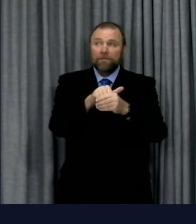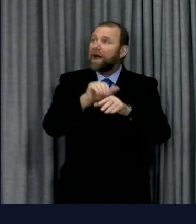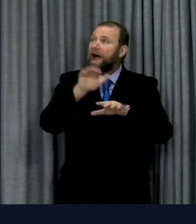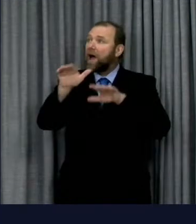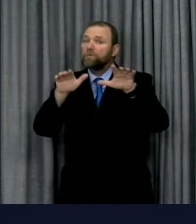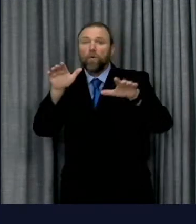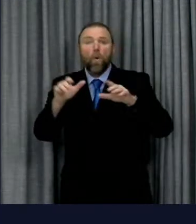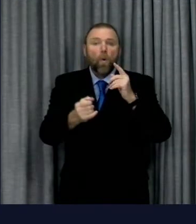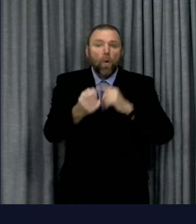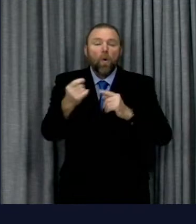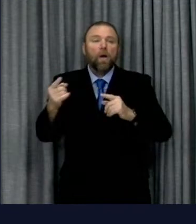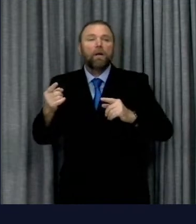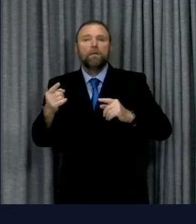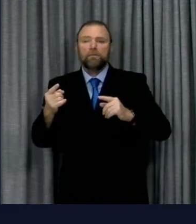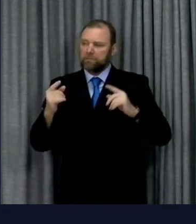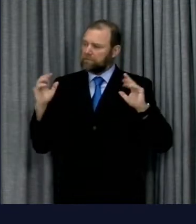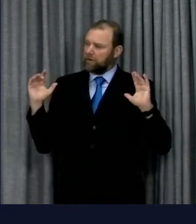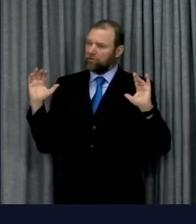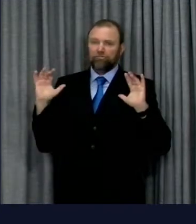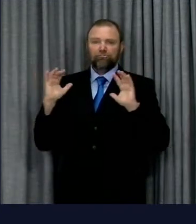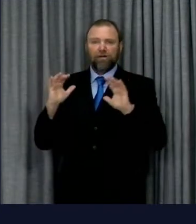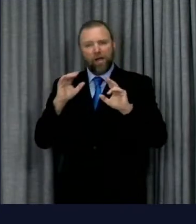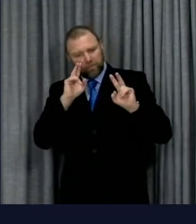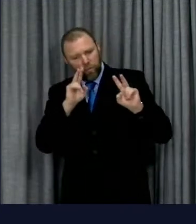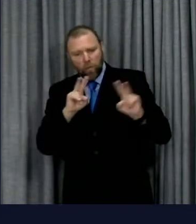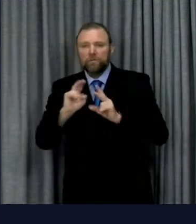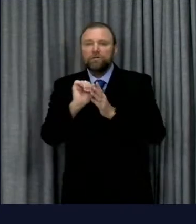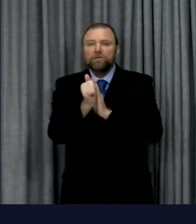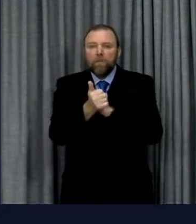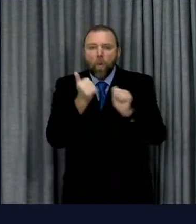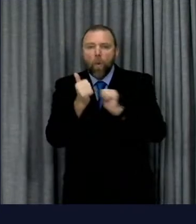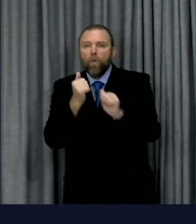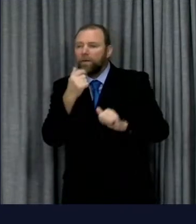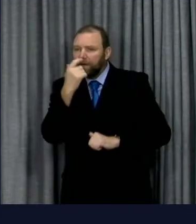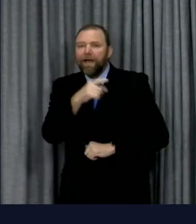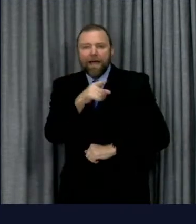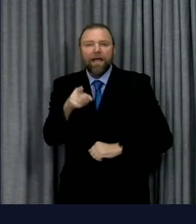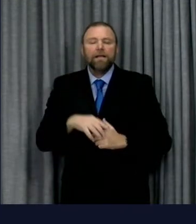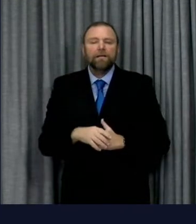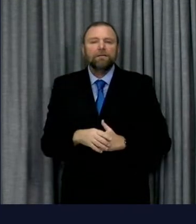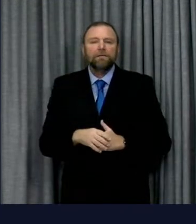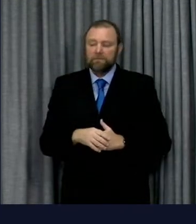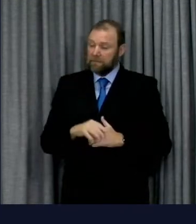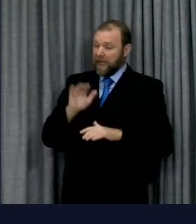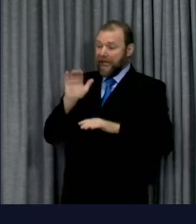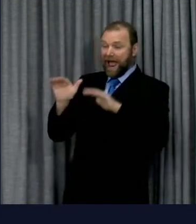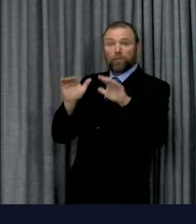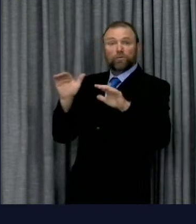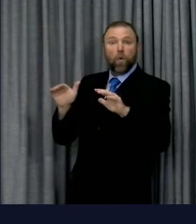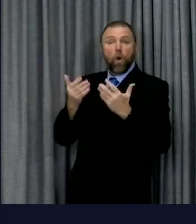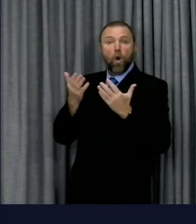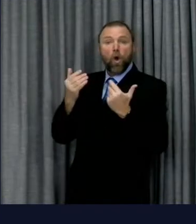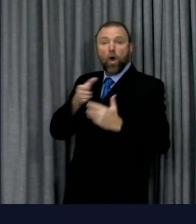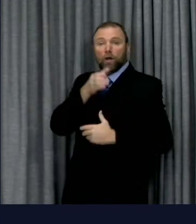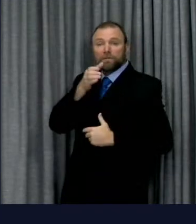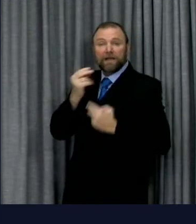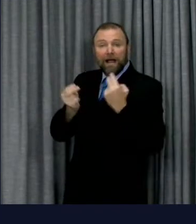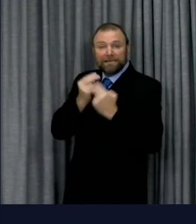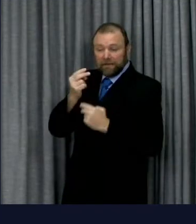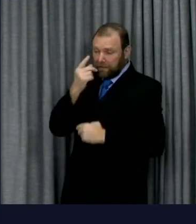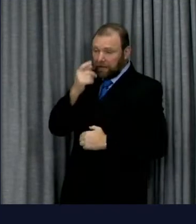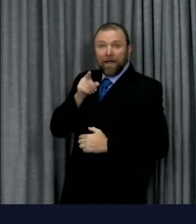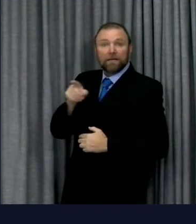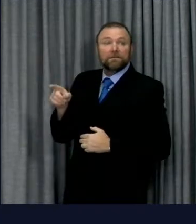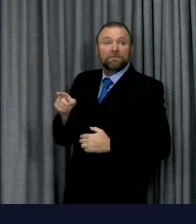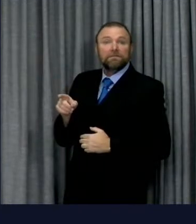activities, crowds can return to watch outdoor sporting events, and outdoor hospitality can operate without